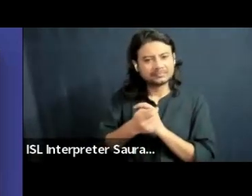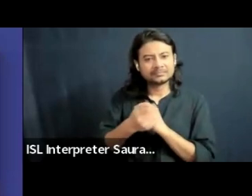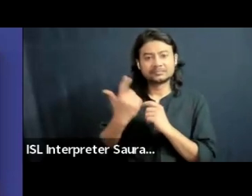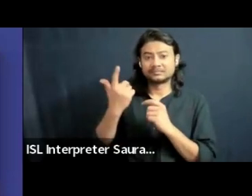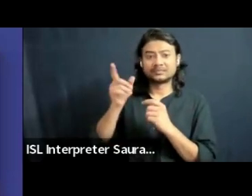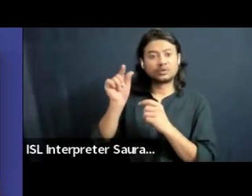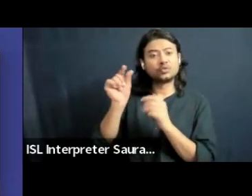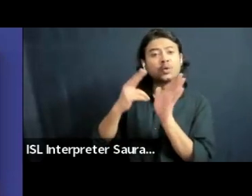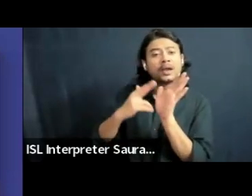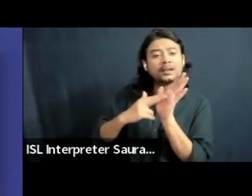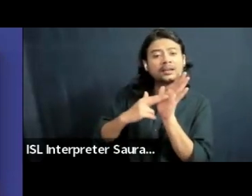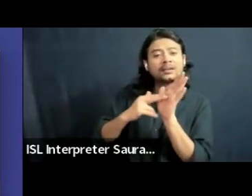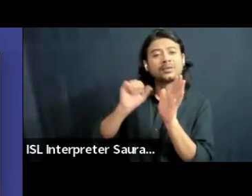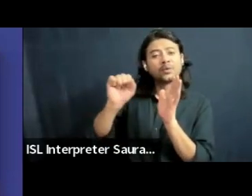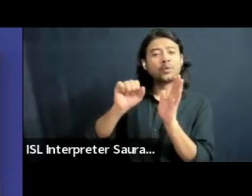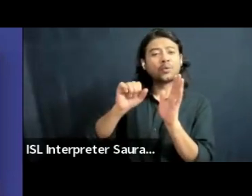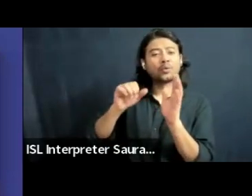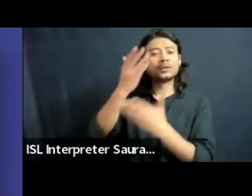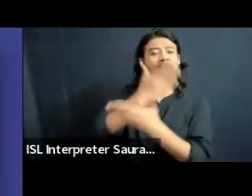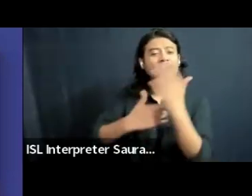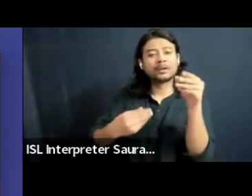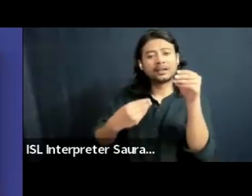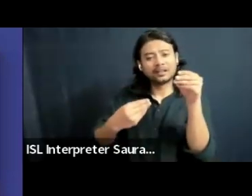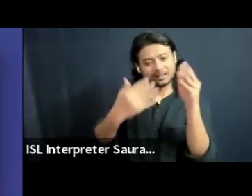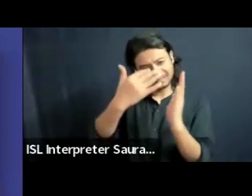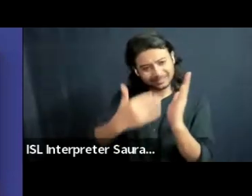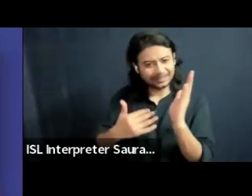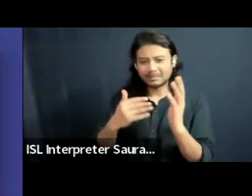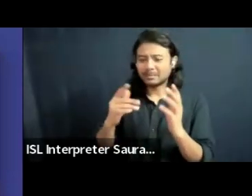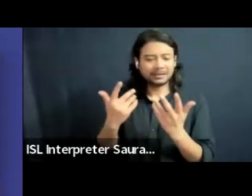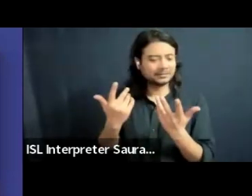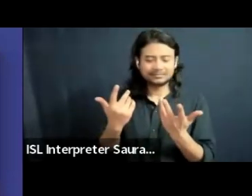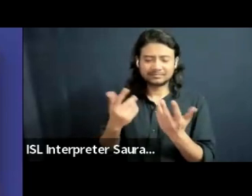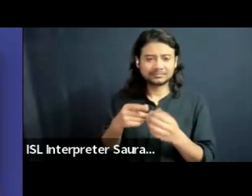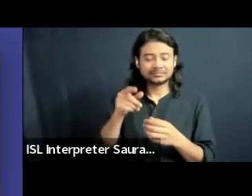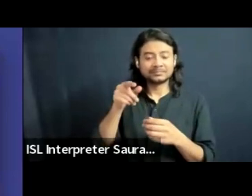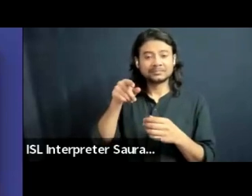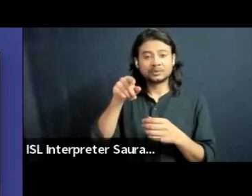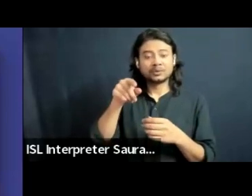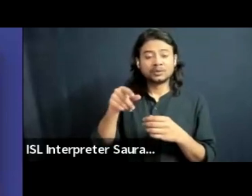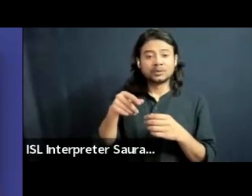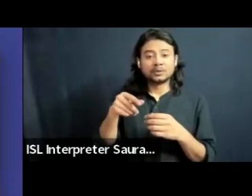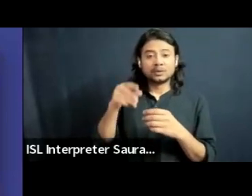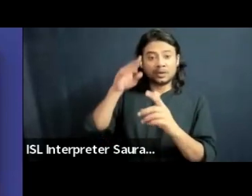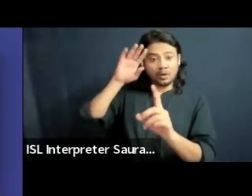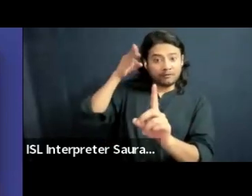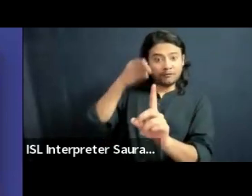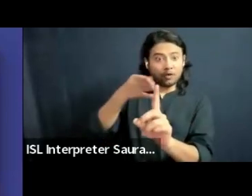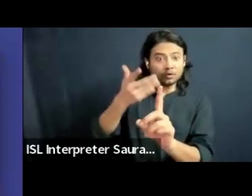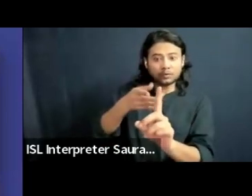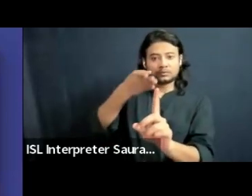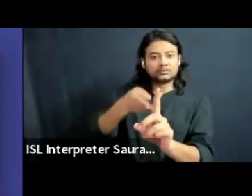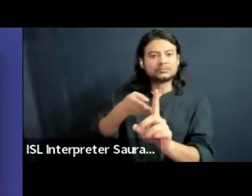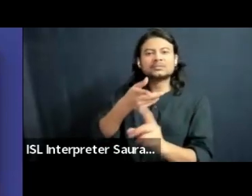happens is really the impairment of the child takes over. So our whole focus is this child cannot move,